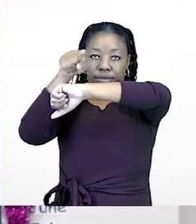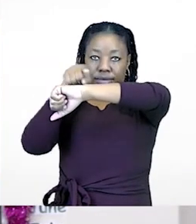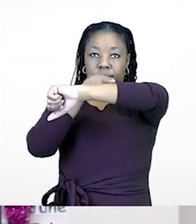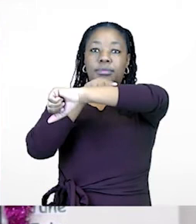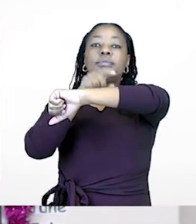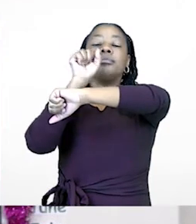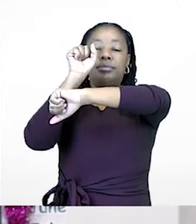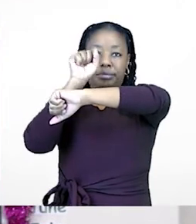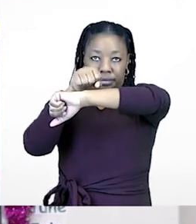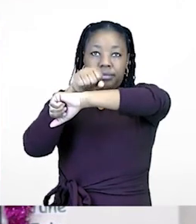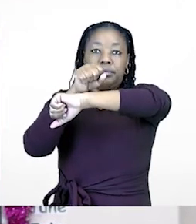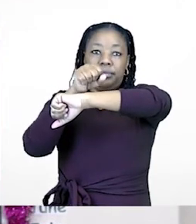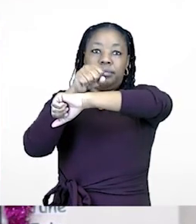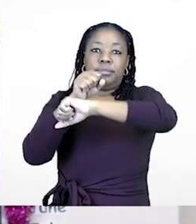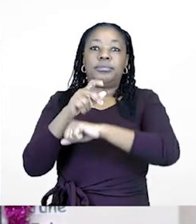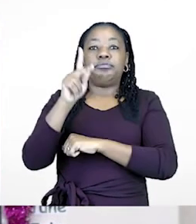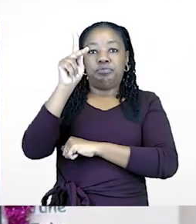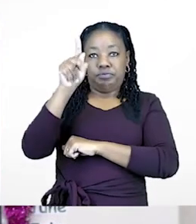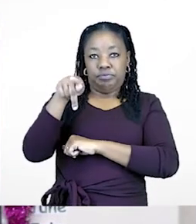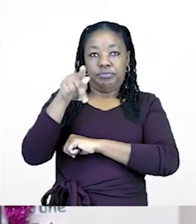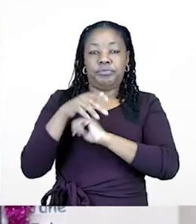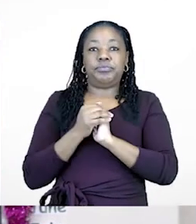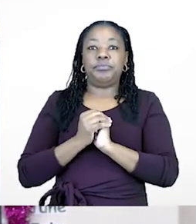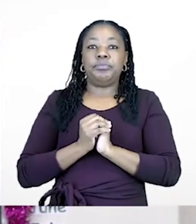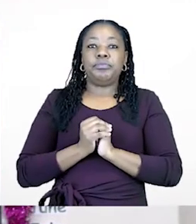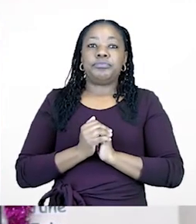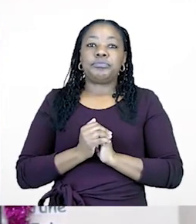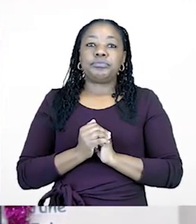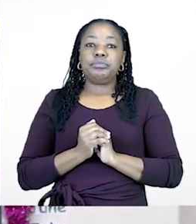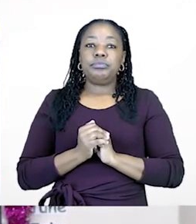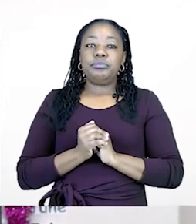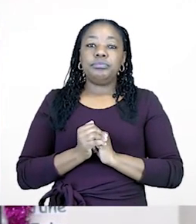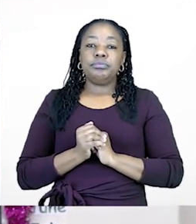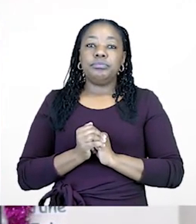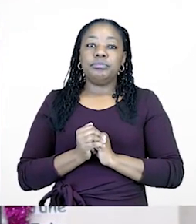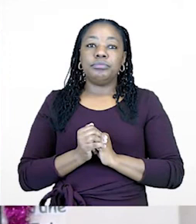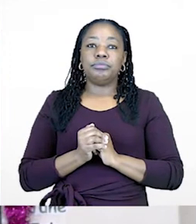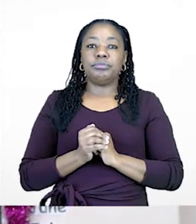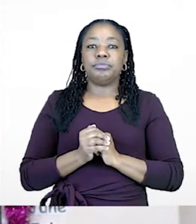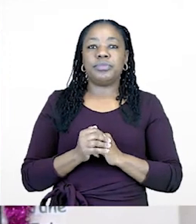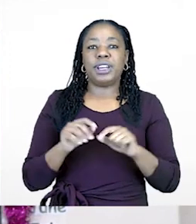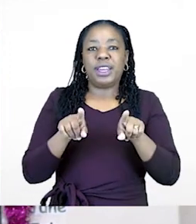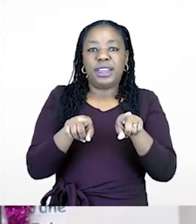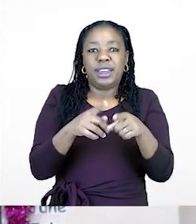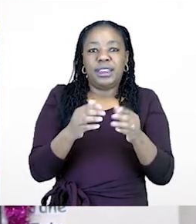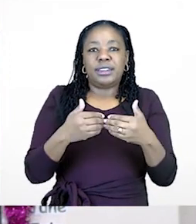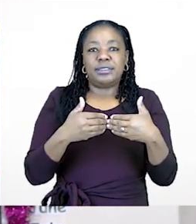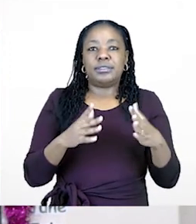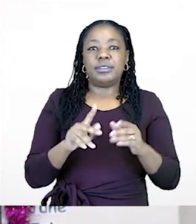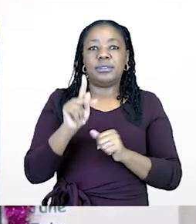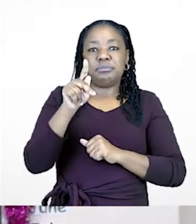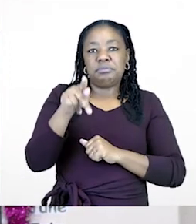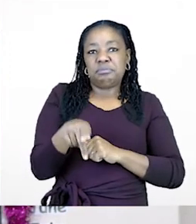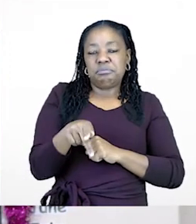that it makes is P. And we're going to look at a few things that start with P. In your booklet,